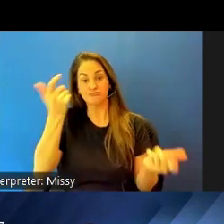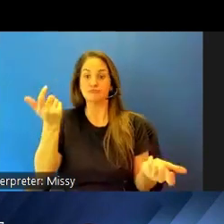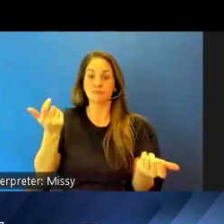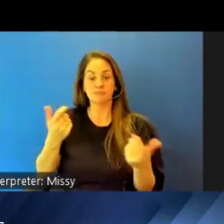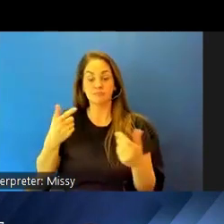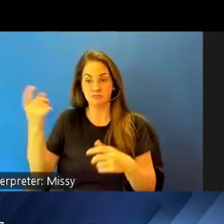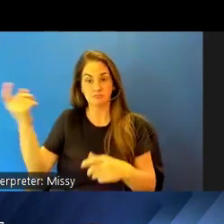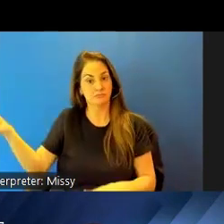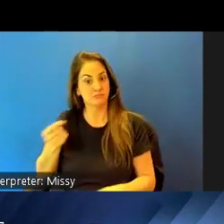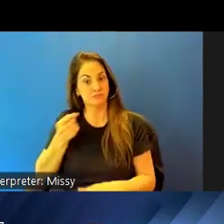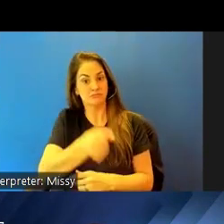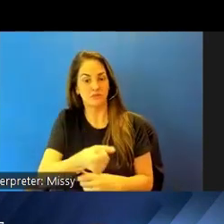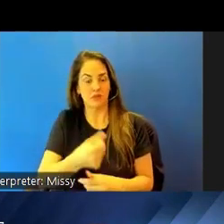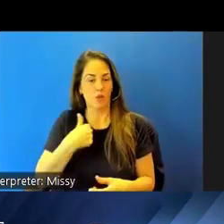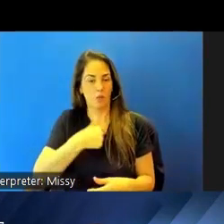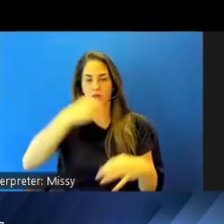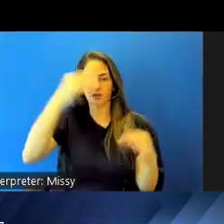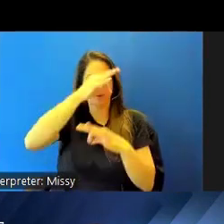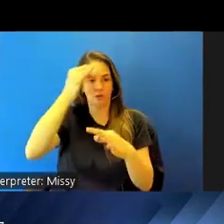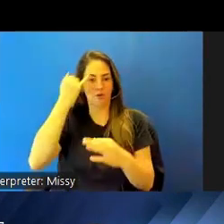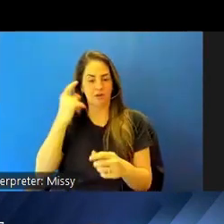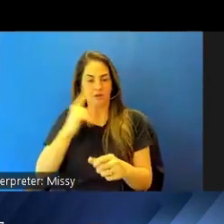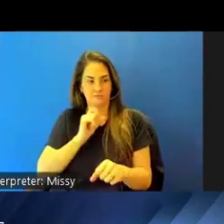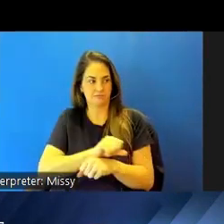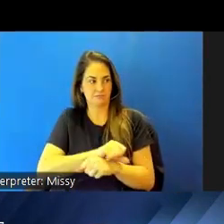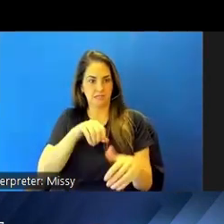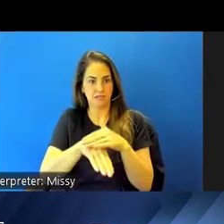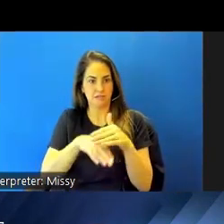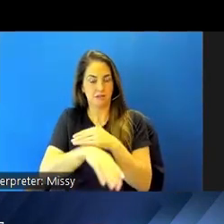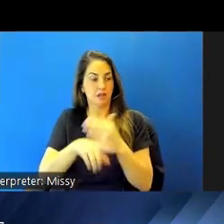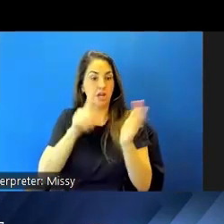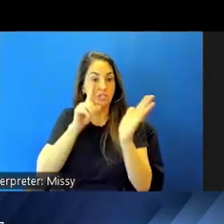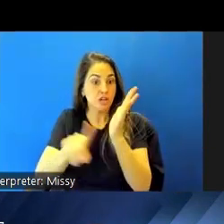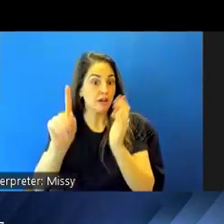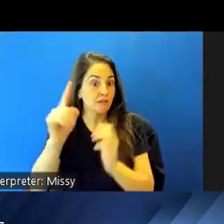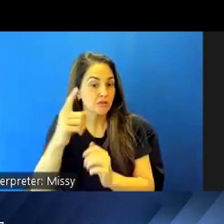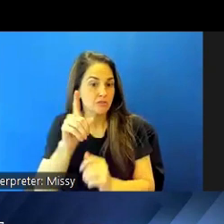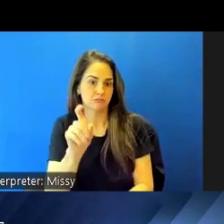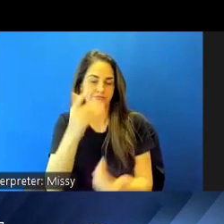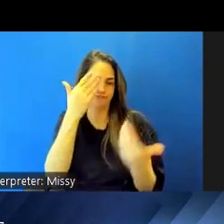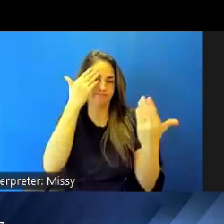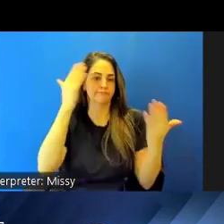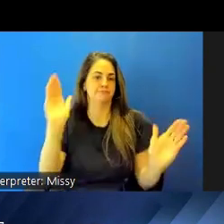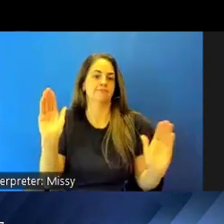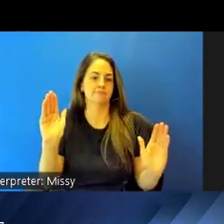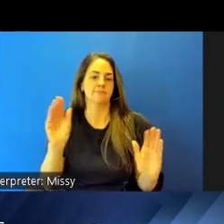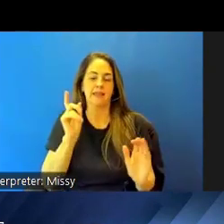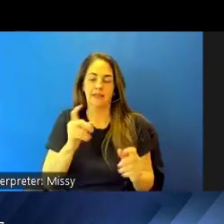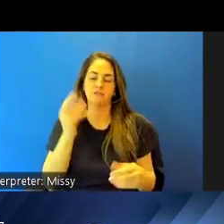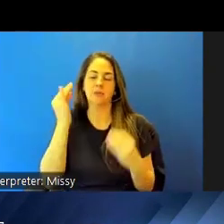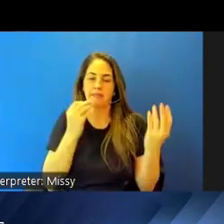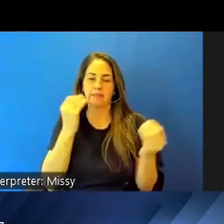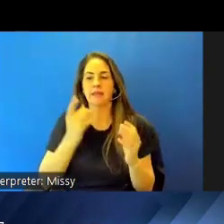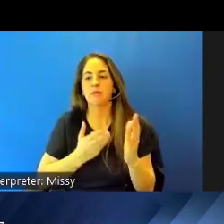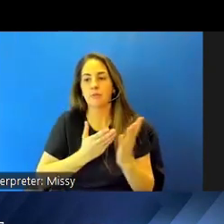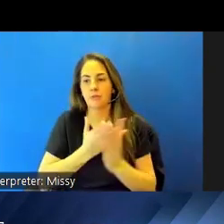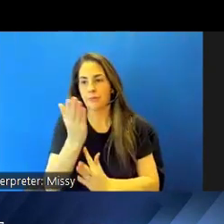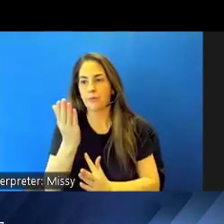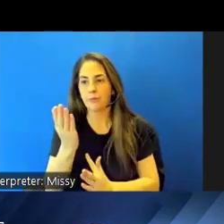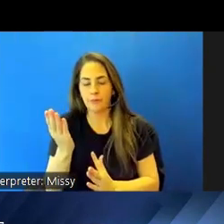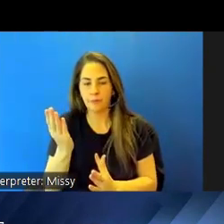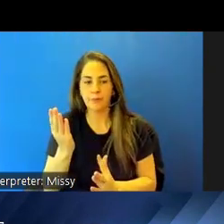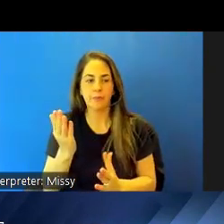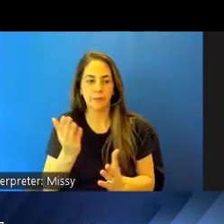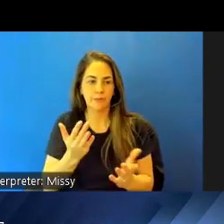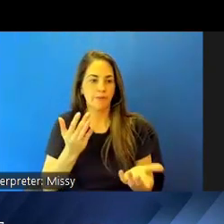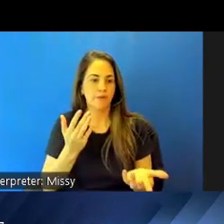it's being checked or evaluated for accessibility before it's being used. So that's something that we need to think through in terms